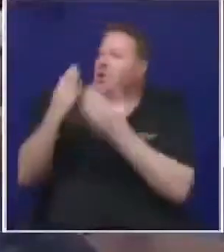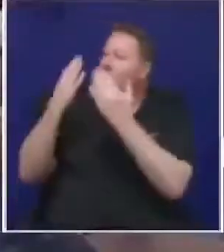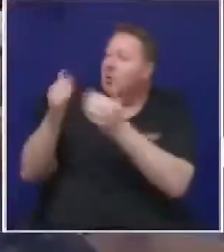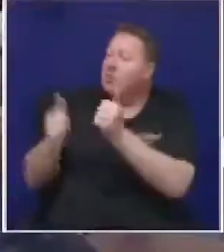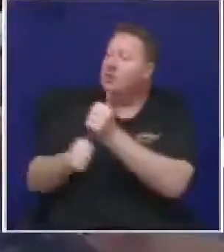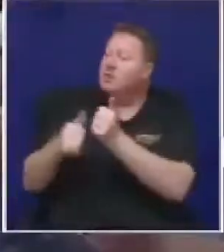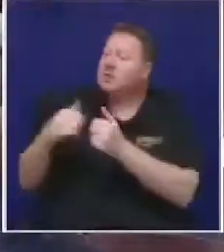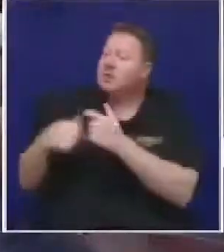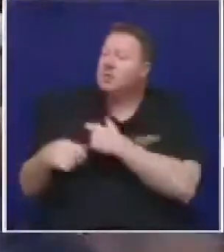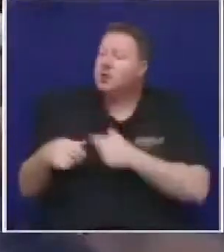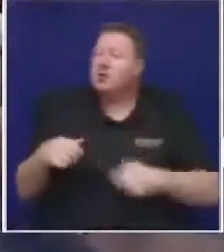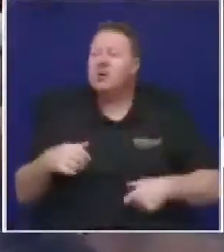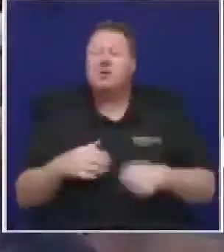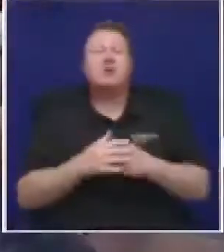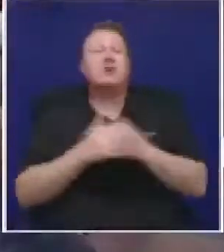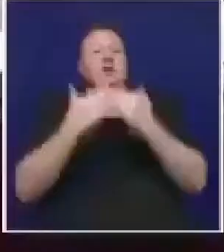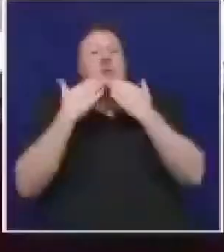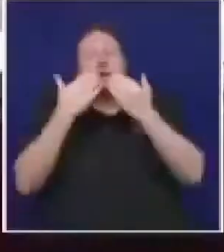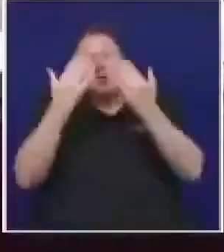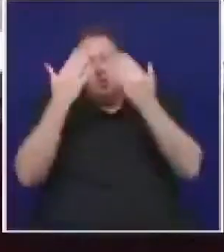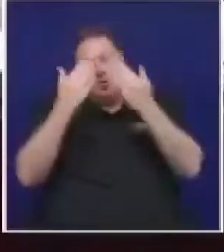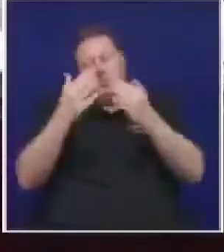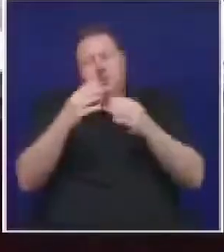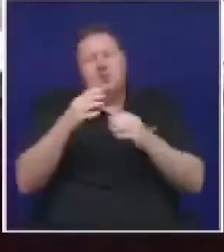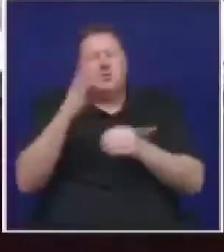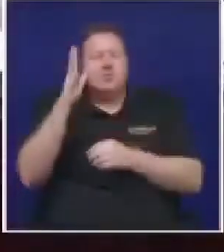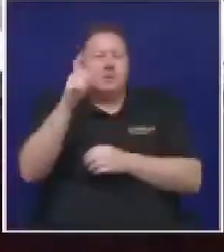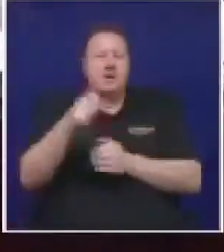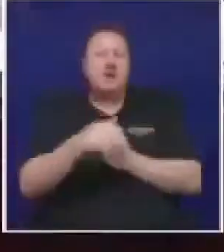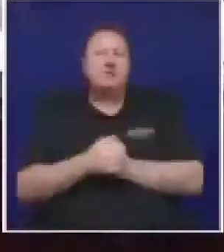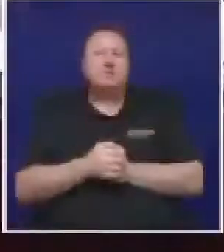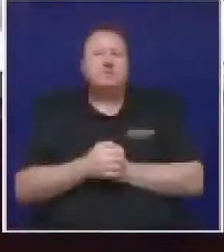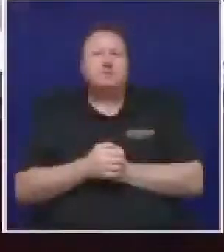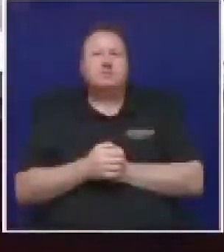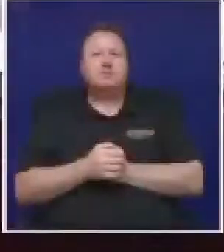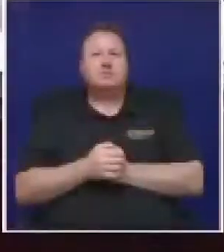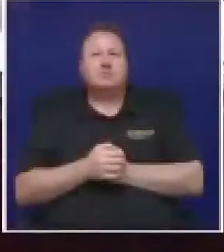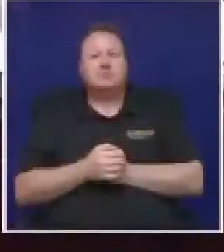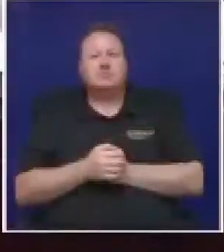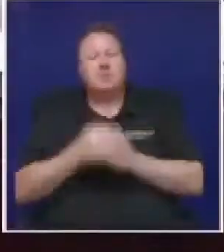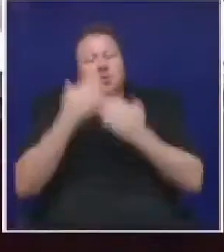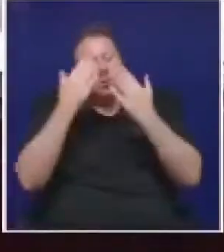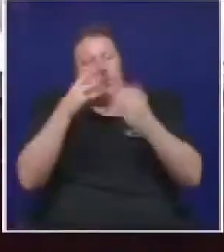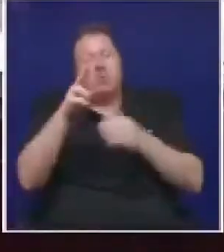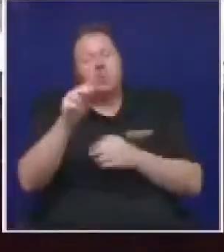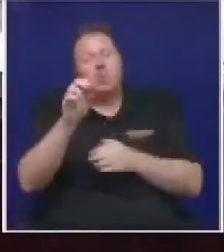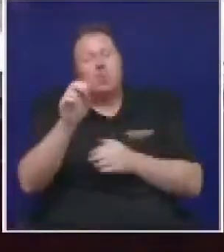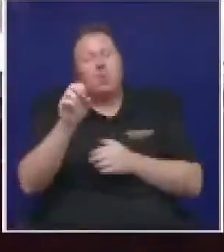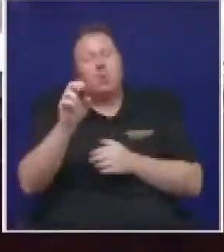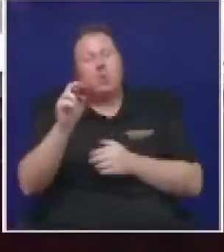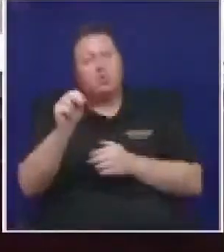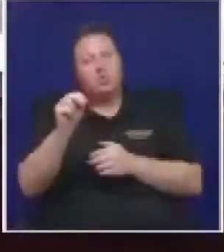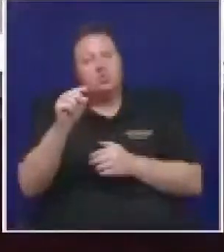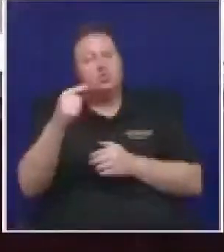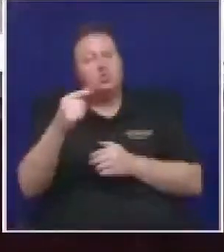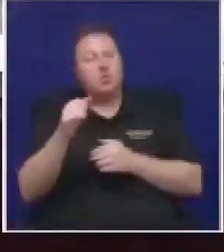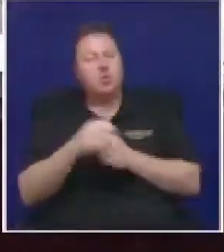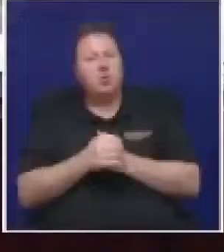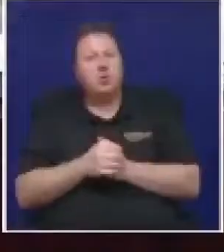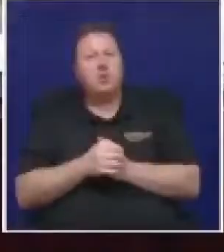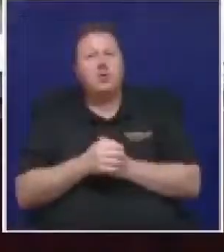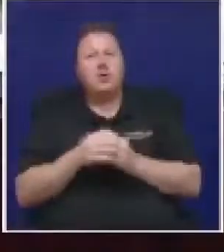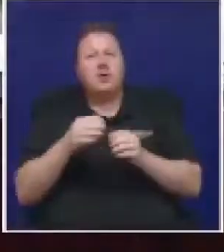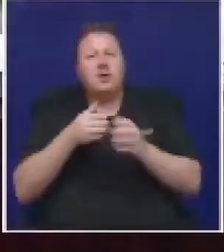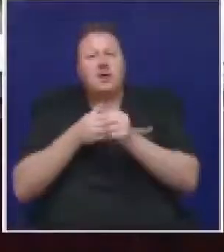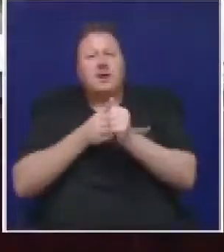President. Thank you, Honorable Speaker. Honorable Noluchungu, when the leaders of the GNU